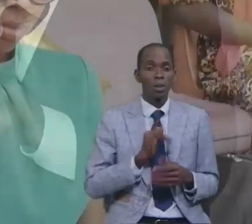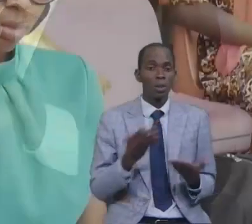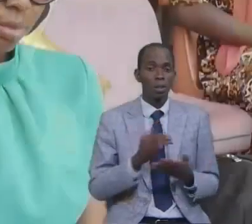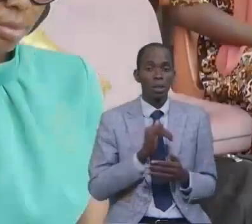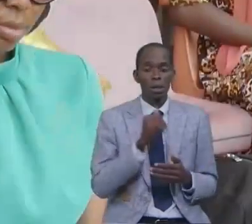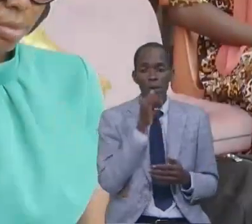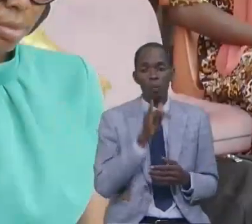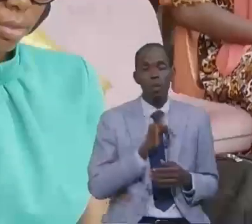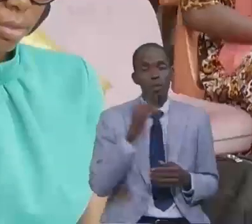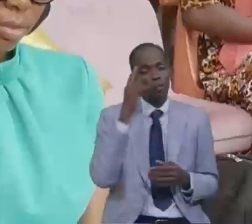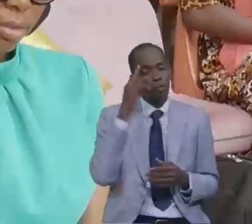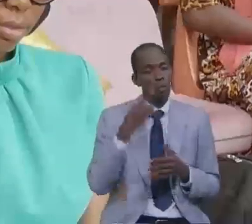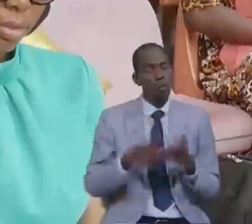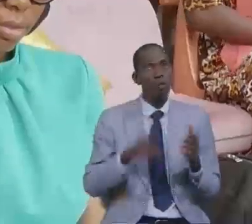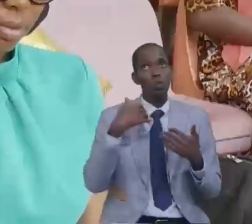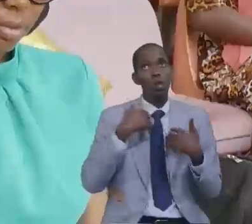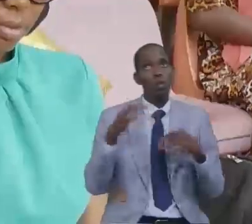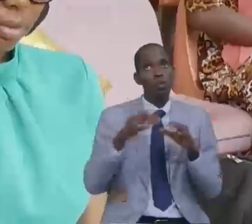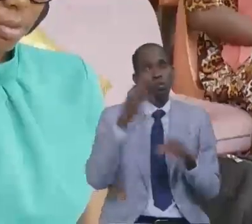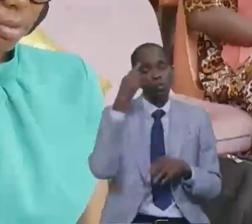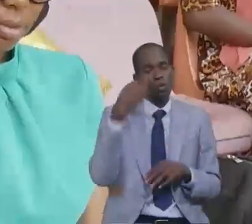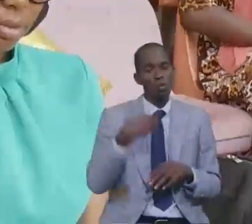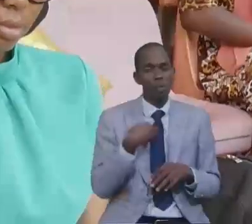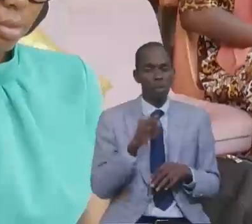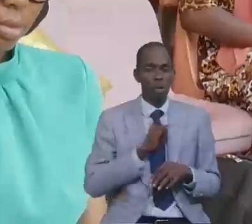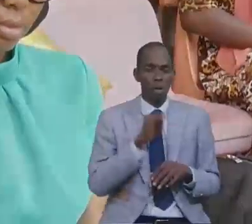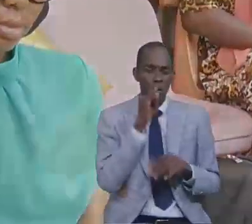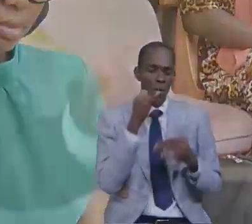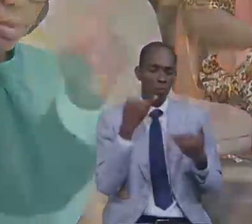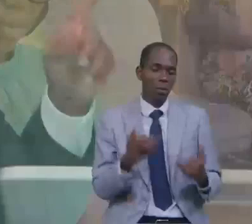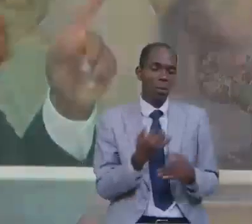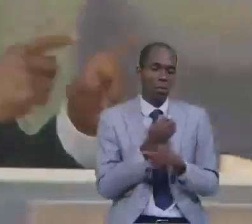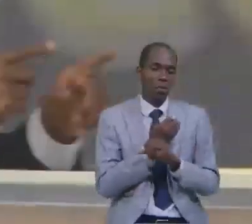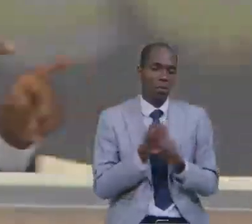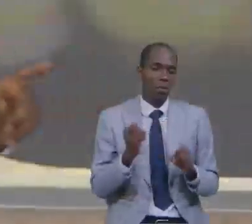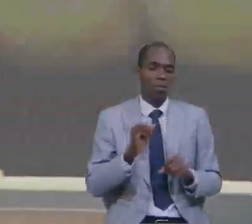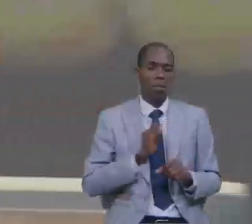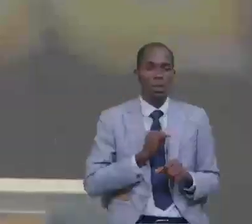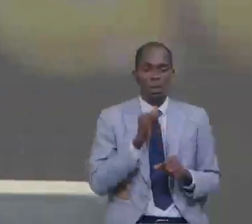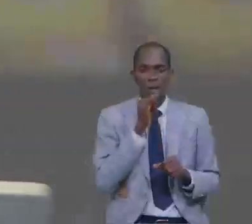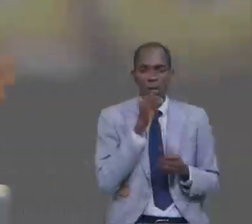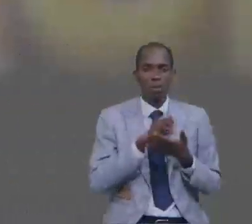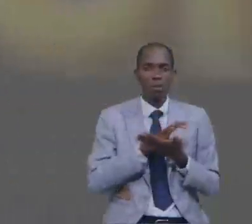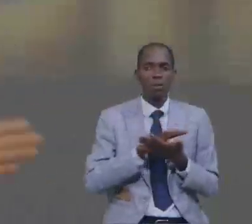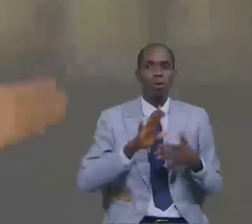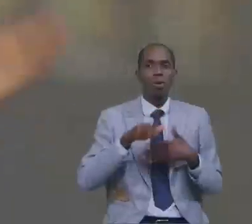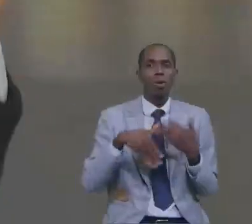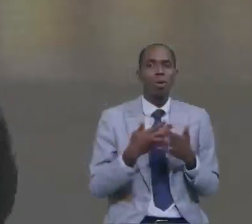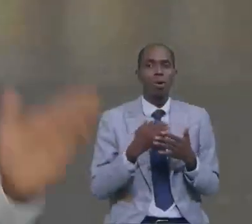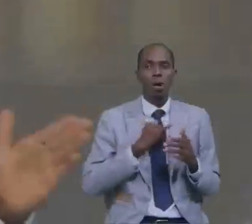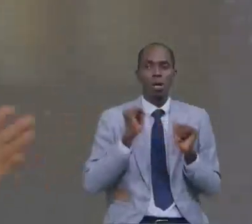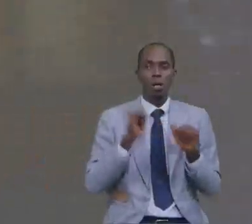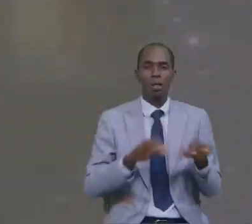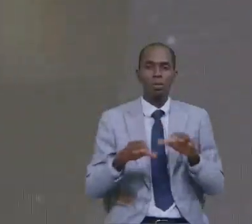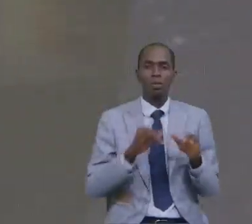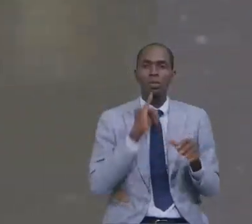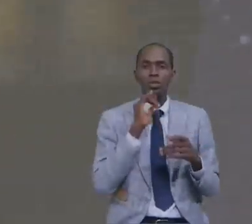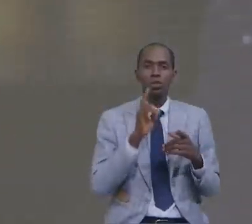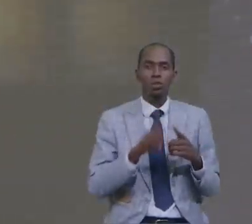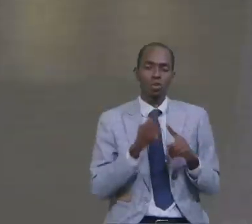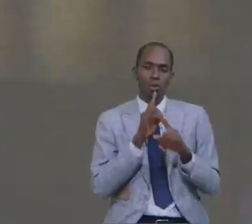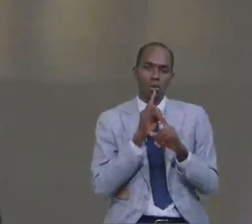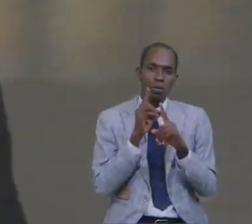to respond and pay in a little way, because your love compels